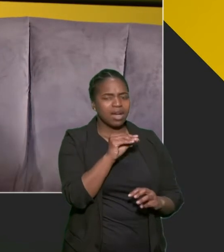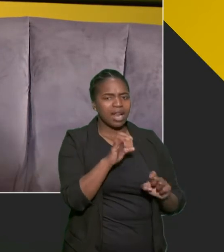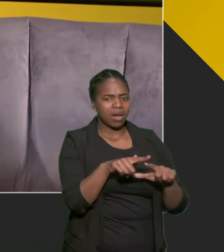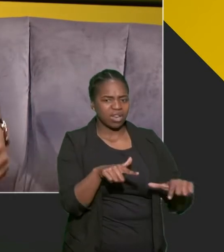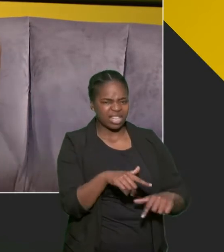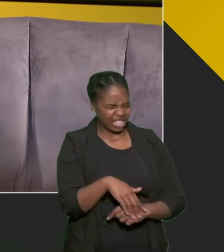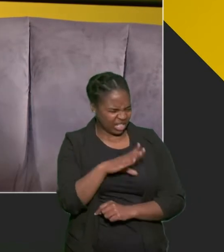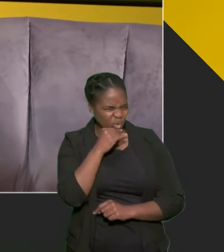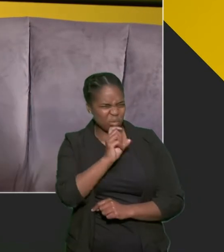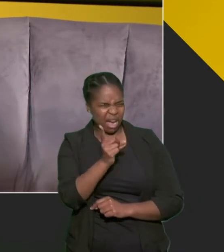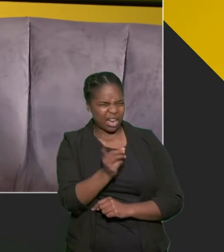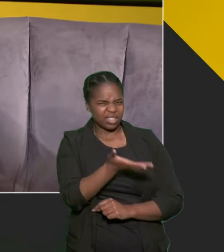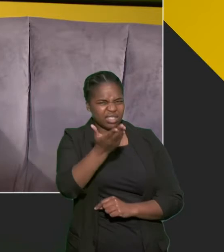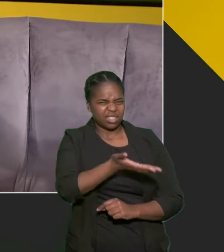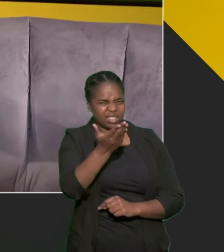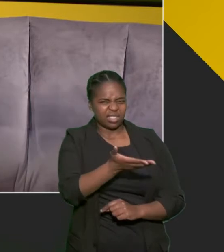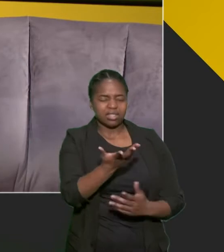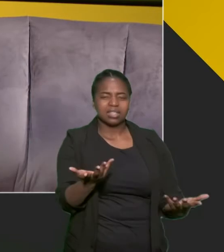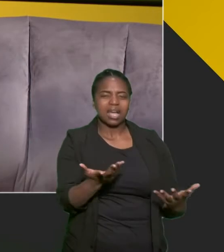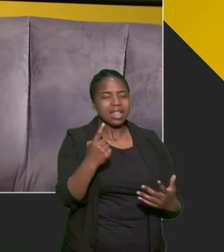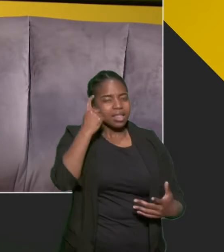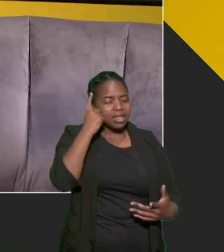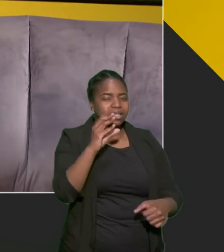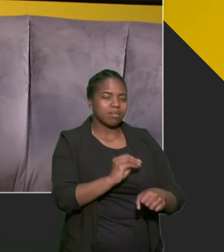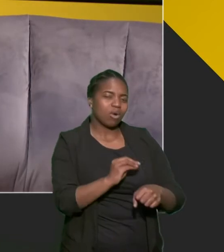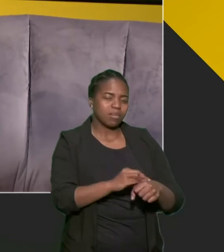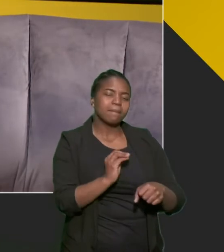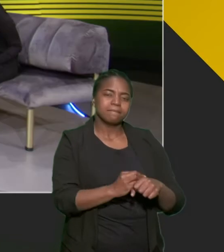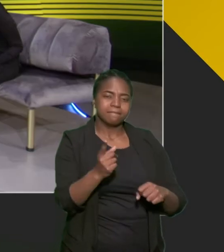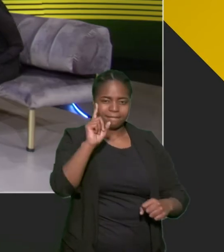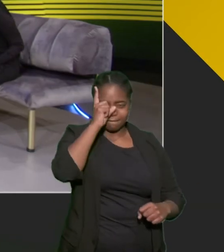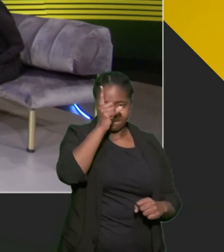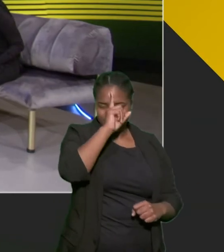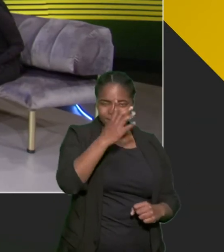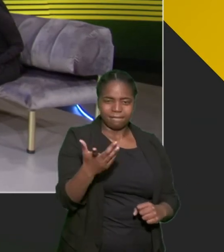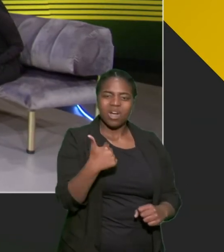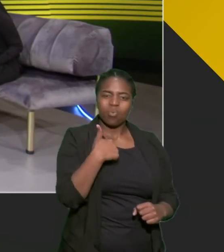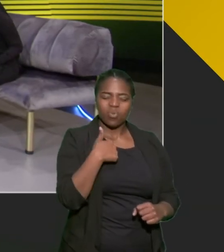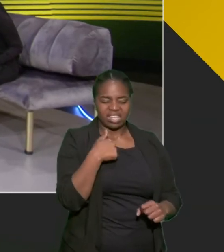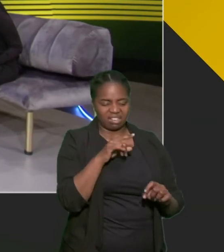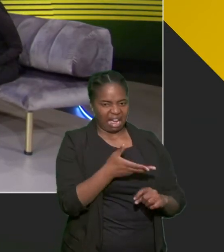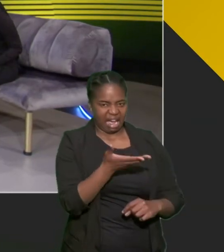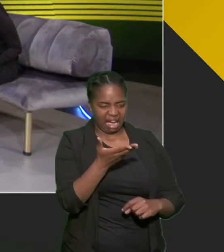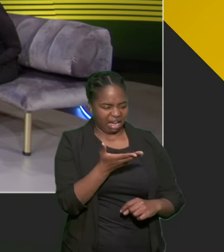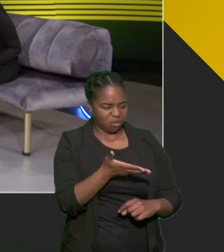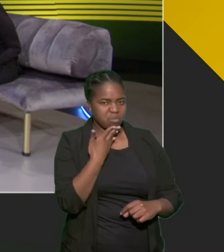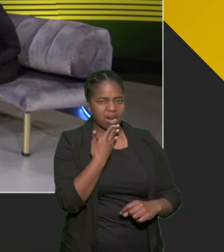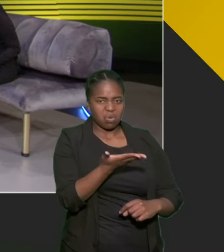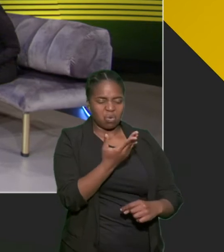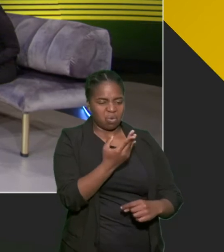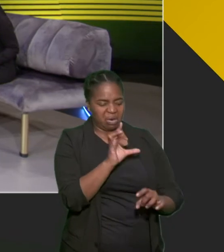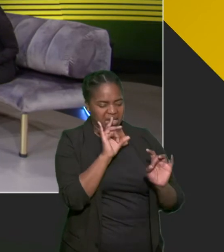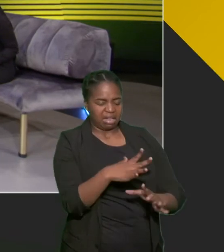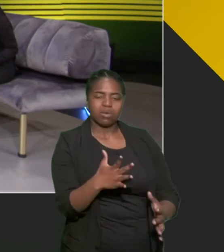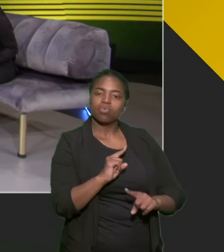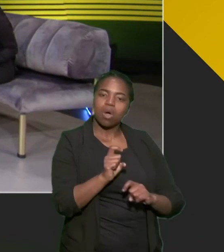feel like, hey, yini lo ikhulumayo. I mean, I think there's a problem at the back end. Ukuthi sina we more have hate when we see into esingayijwayelanga versus